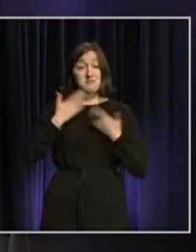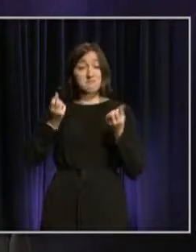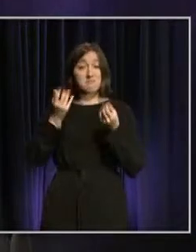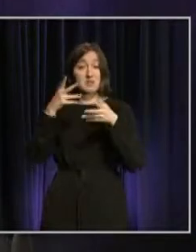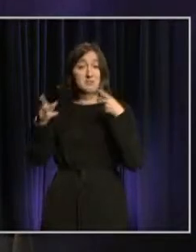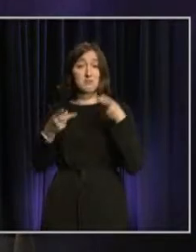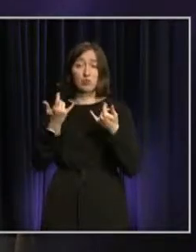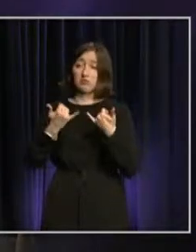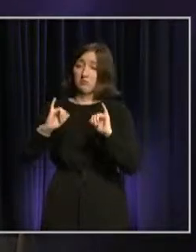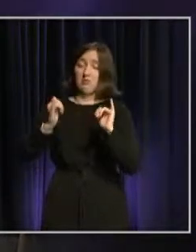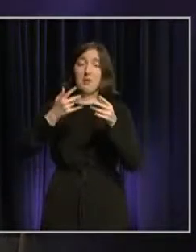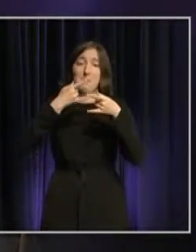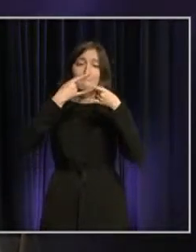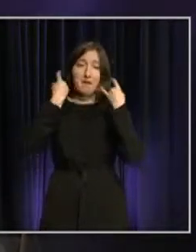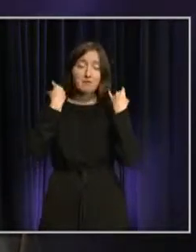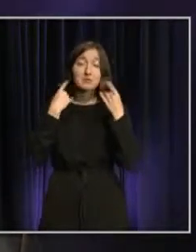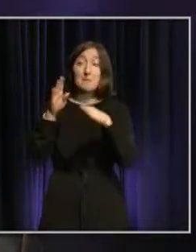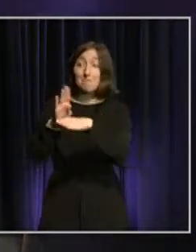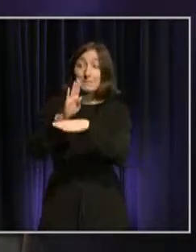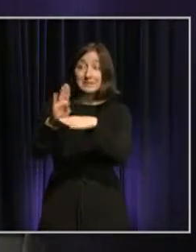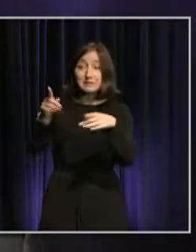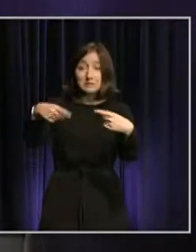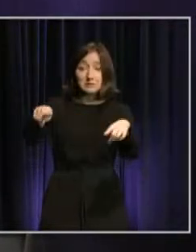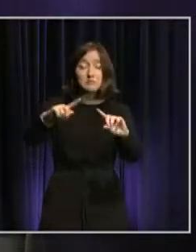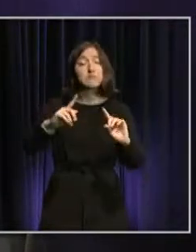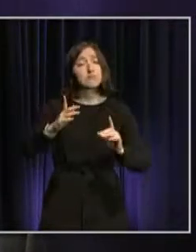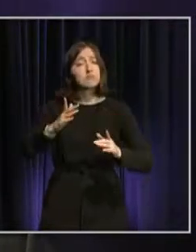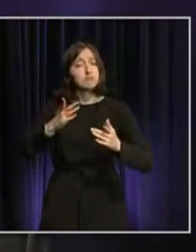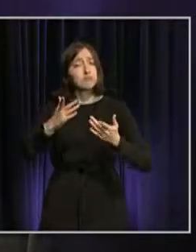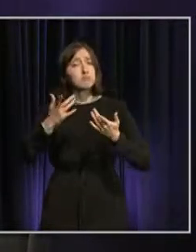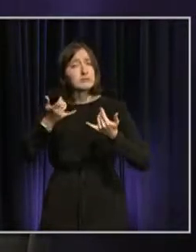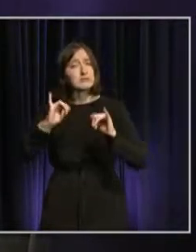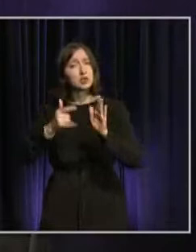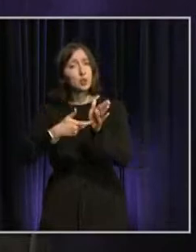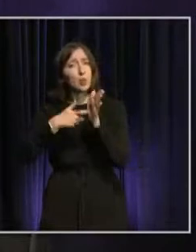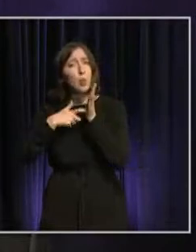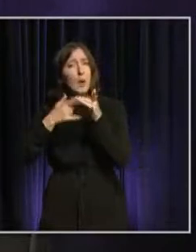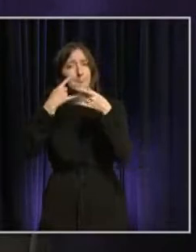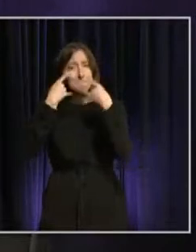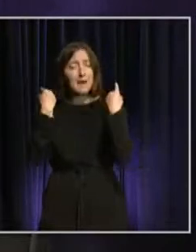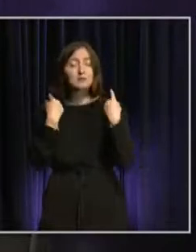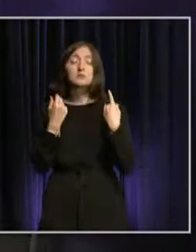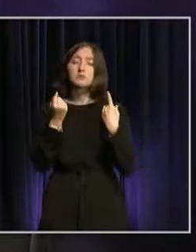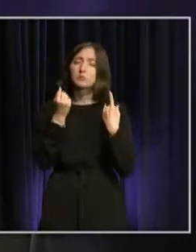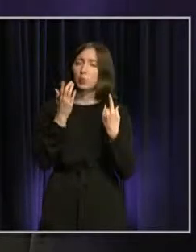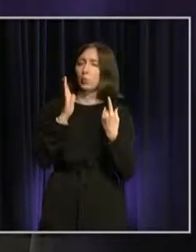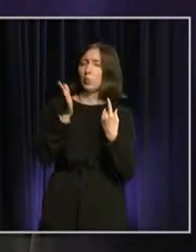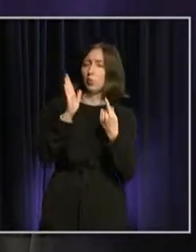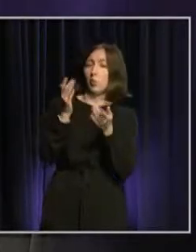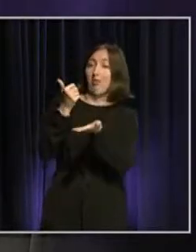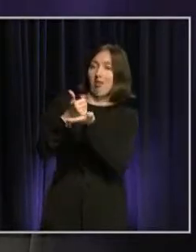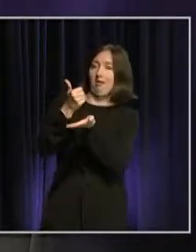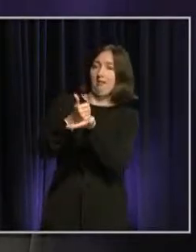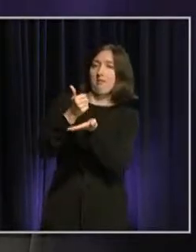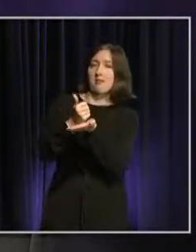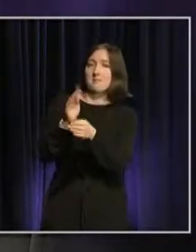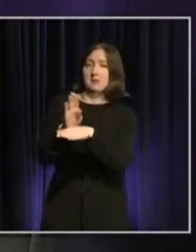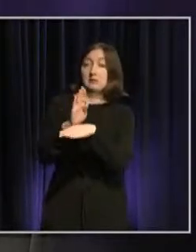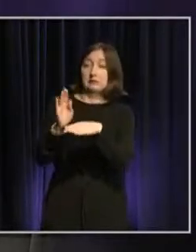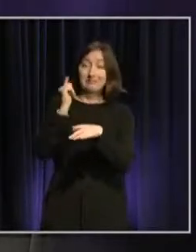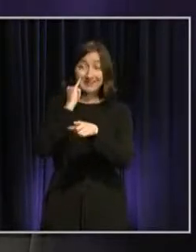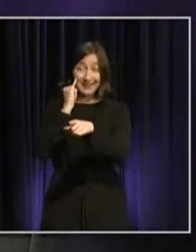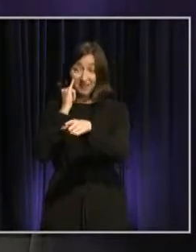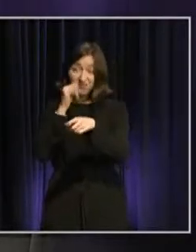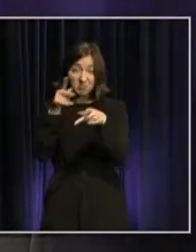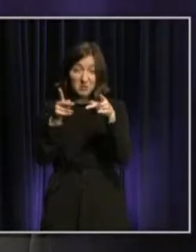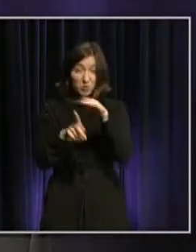help those businesses out in terms of removing people who don't comply if they have chosen to make that one of the rules for